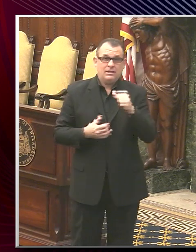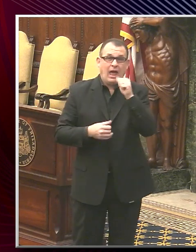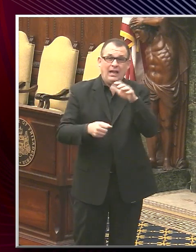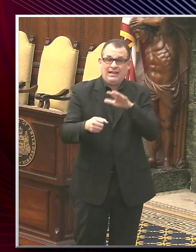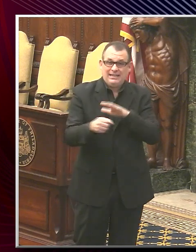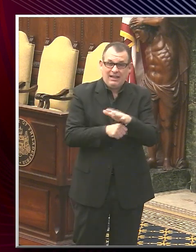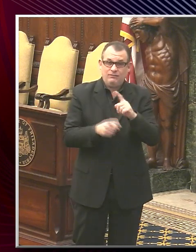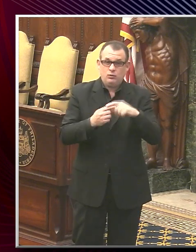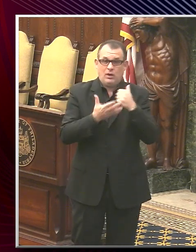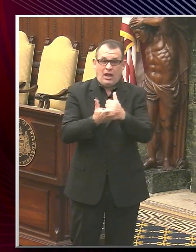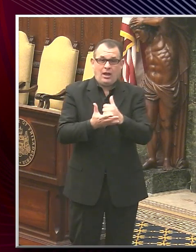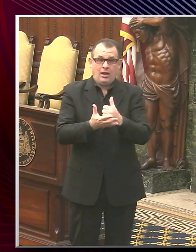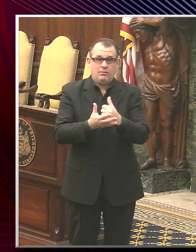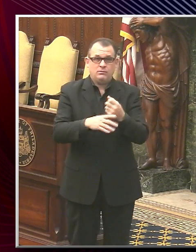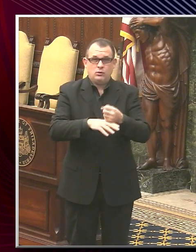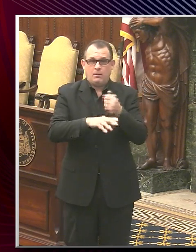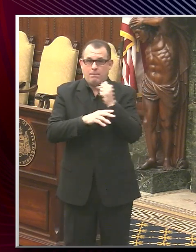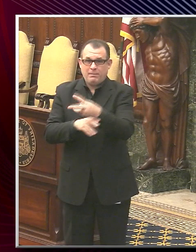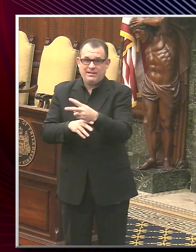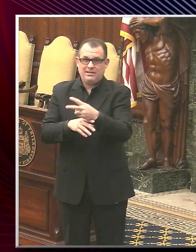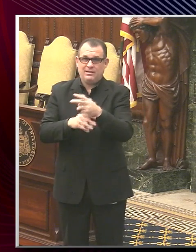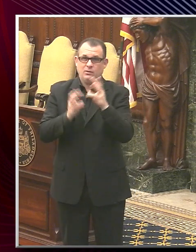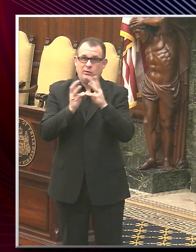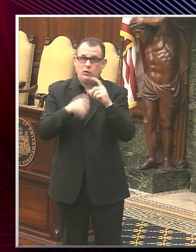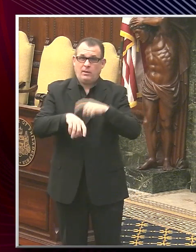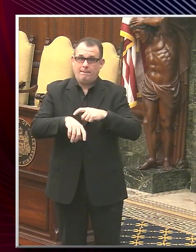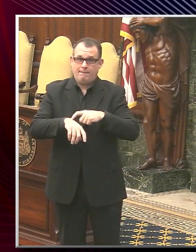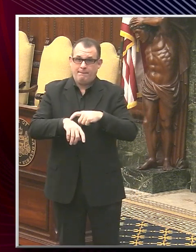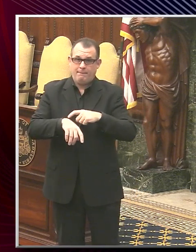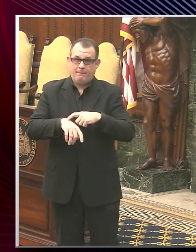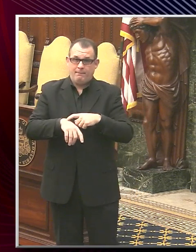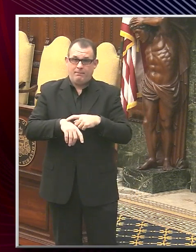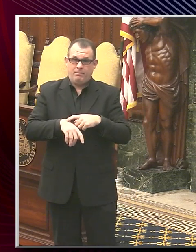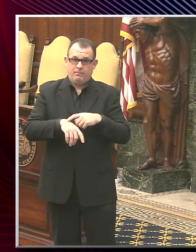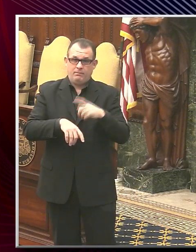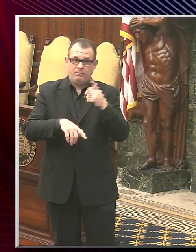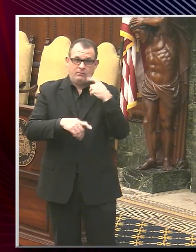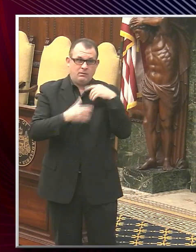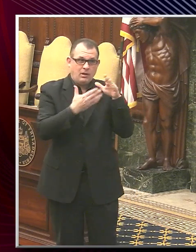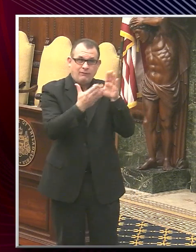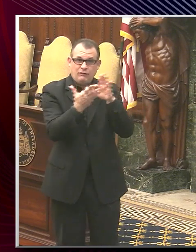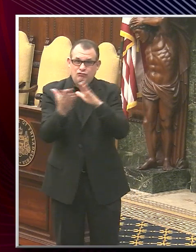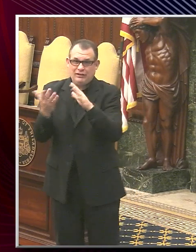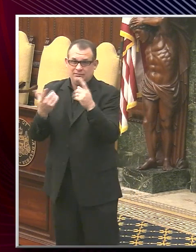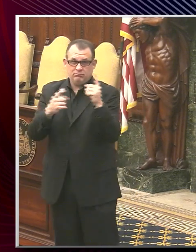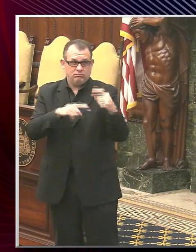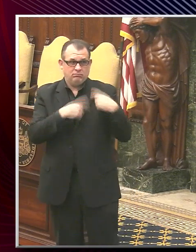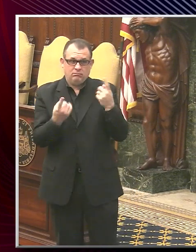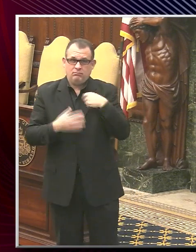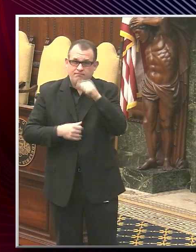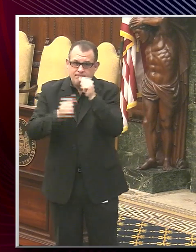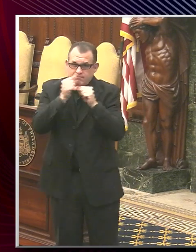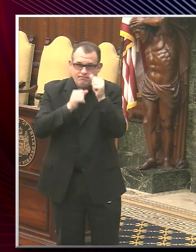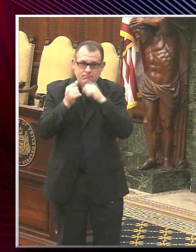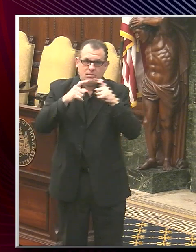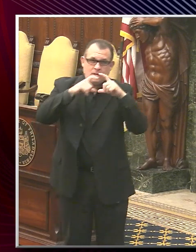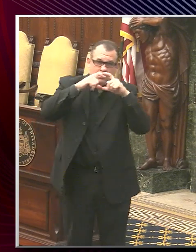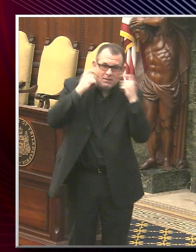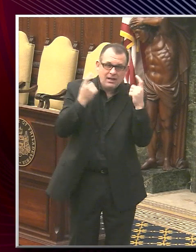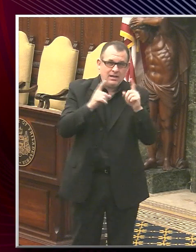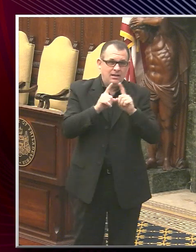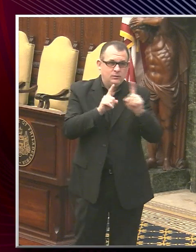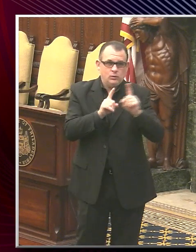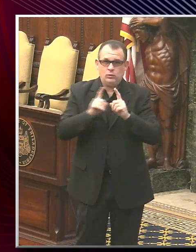through this winter wave. We need to use the tools we already have in order to get through this winter wave of the epidemic. That means no